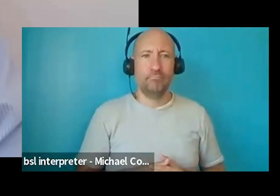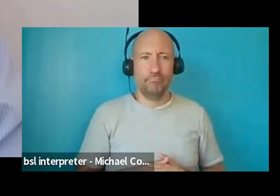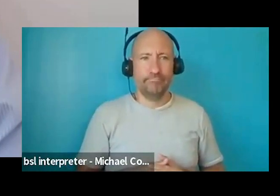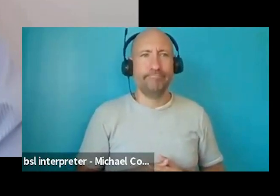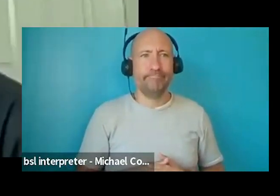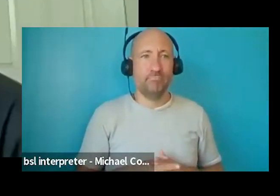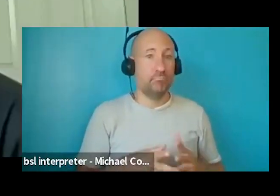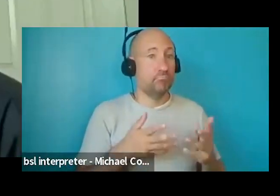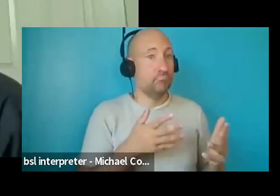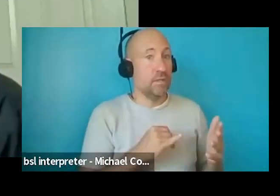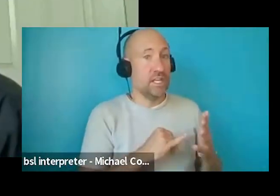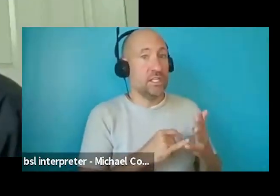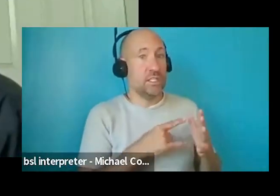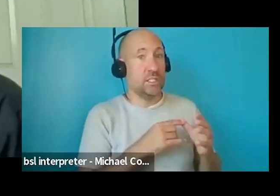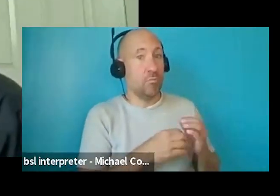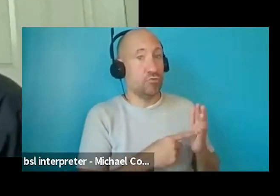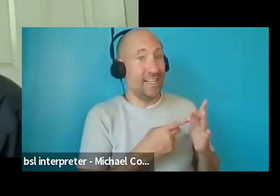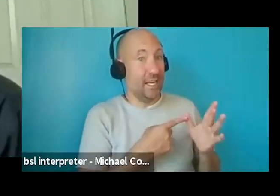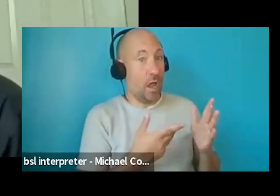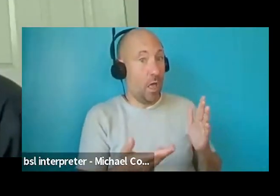Sabrina, would you like to contribute there?